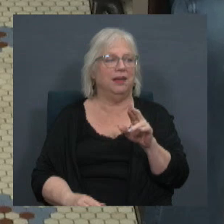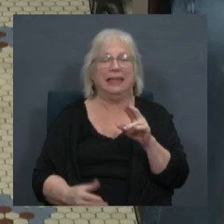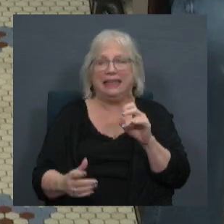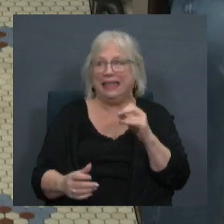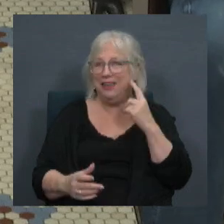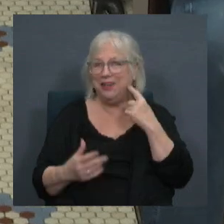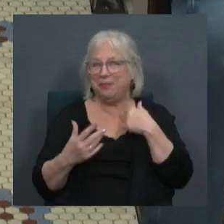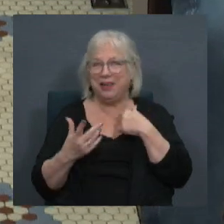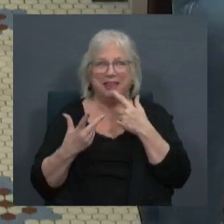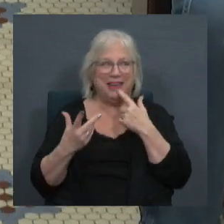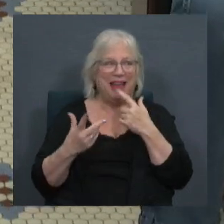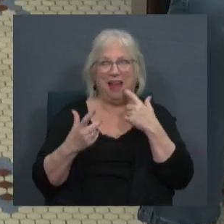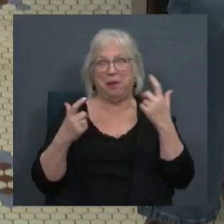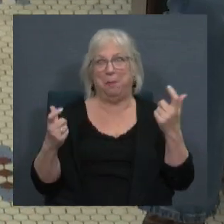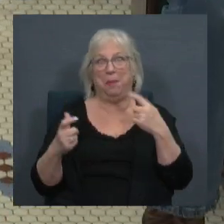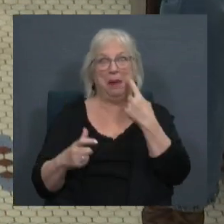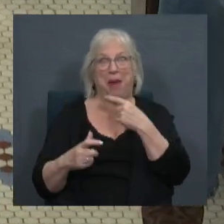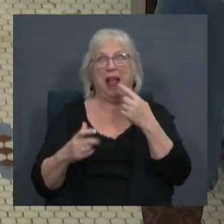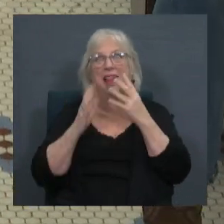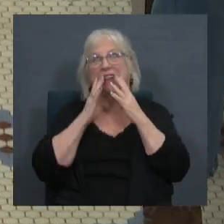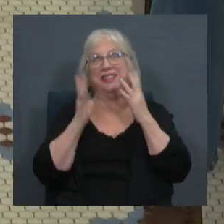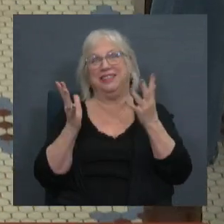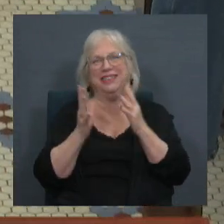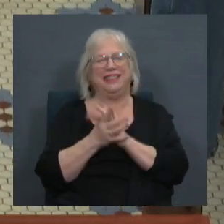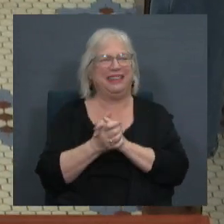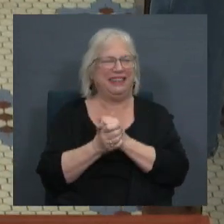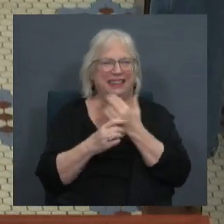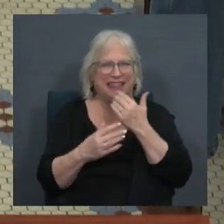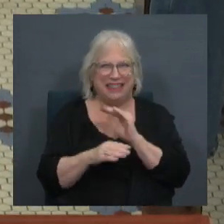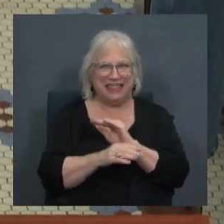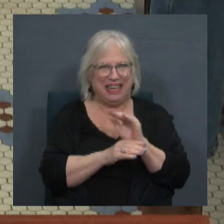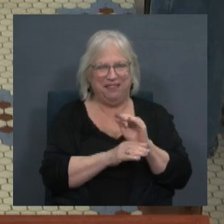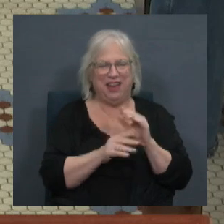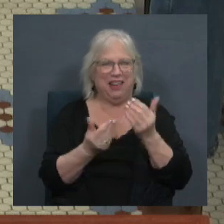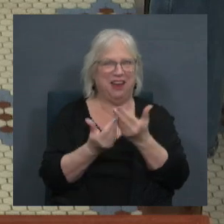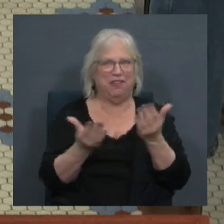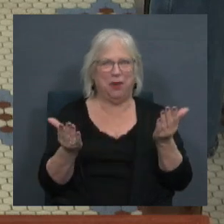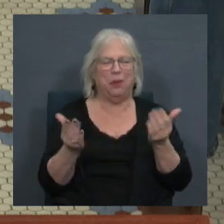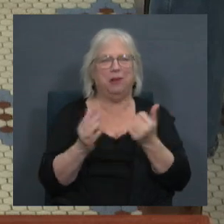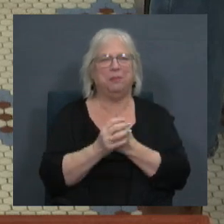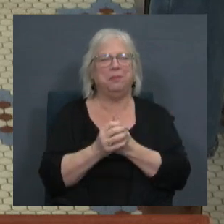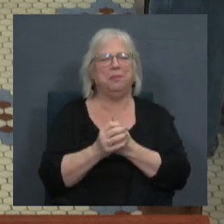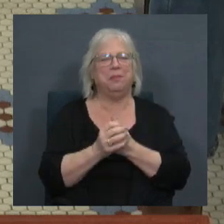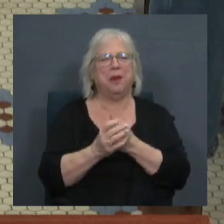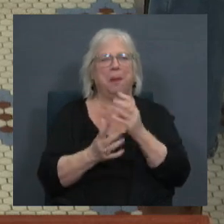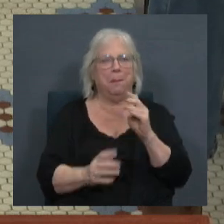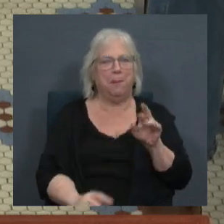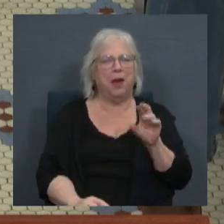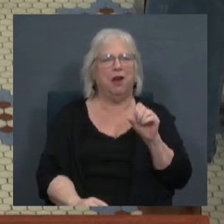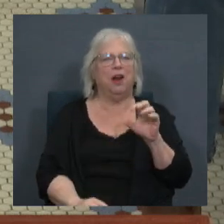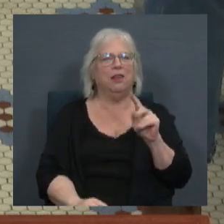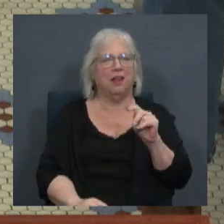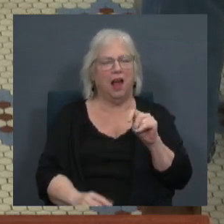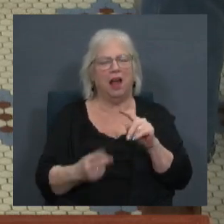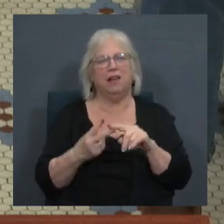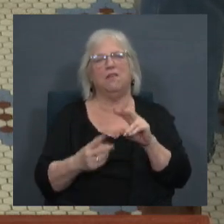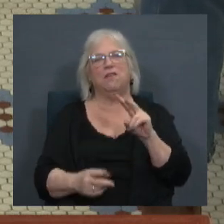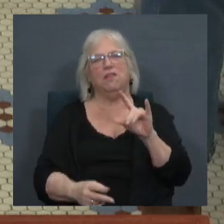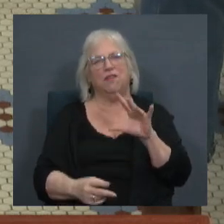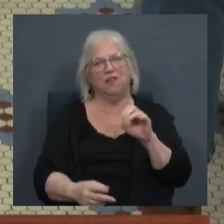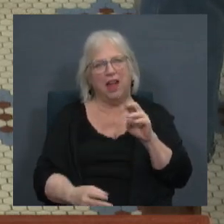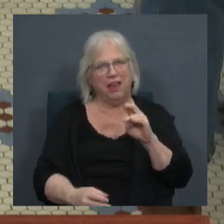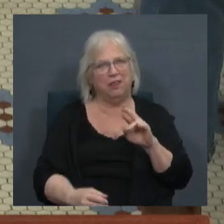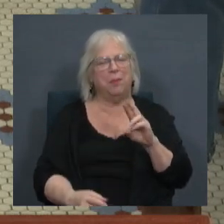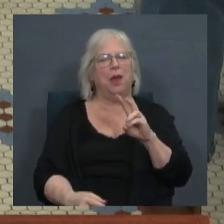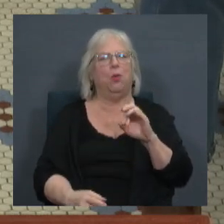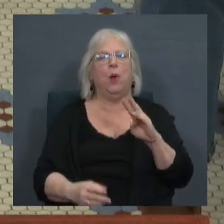Can you hear me? I got a big mouth, I can talk. Good evening to everyone, Mayor Scott, Vice Mayor Webb, and